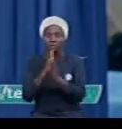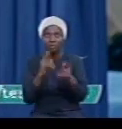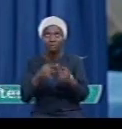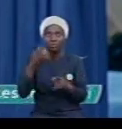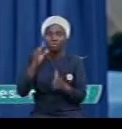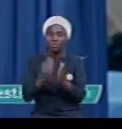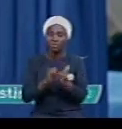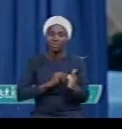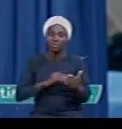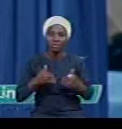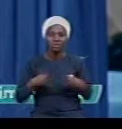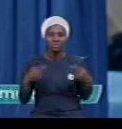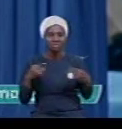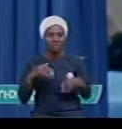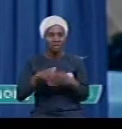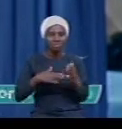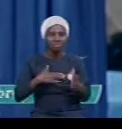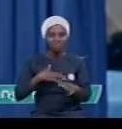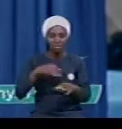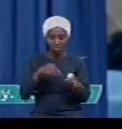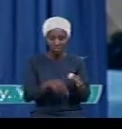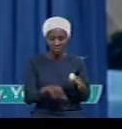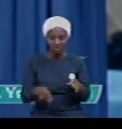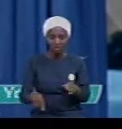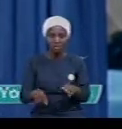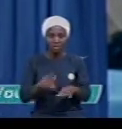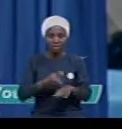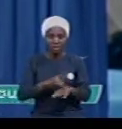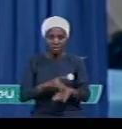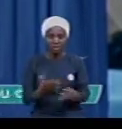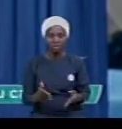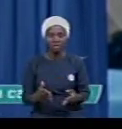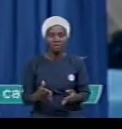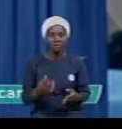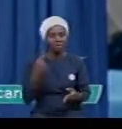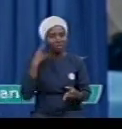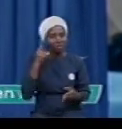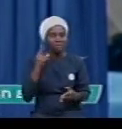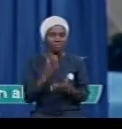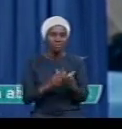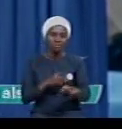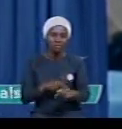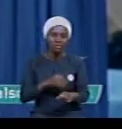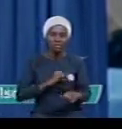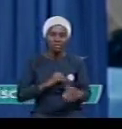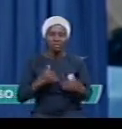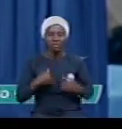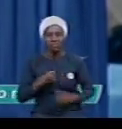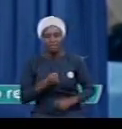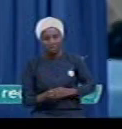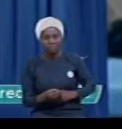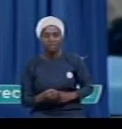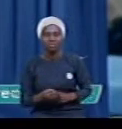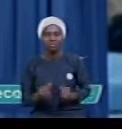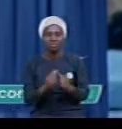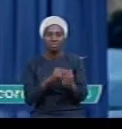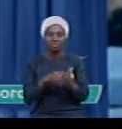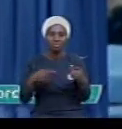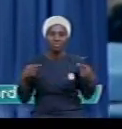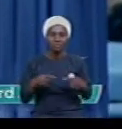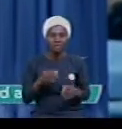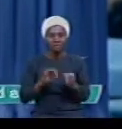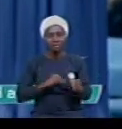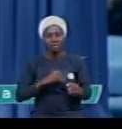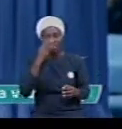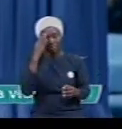bi akoko die seyin ni mo tin ba irora yi di mu to bi mo ba sun mi ki n gbadun bi mo rin lo mi n